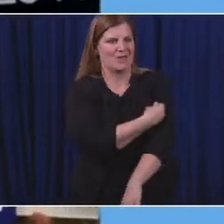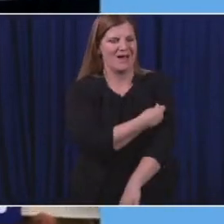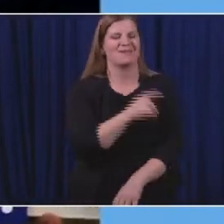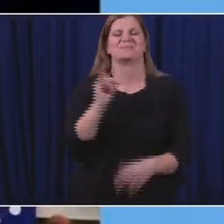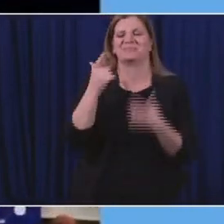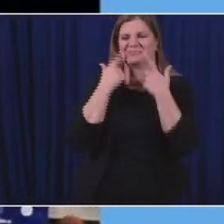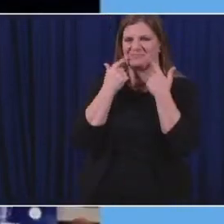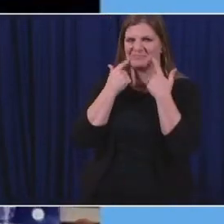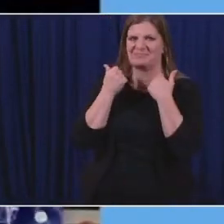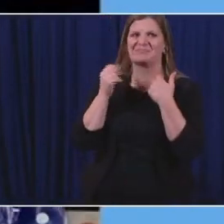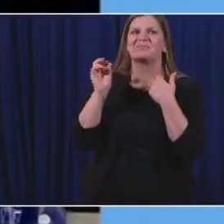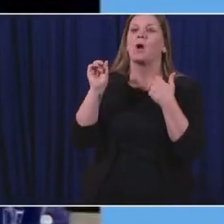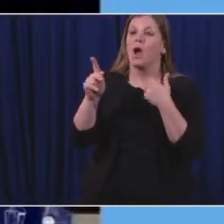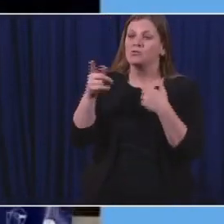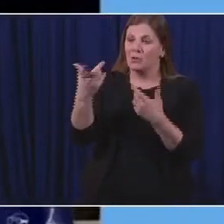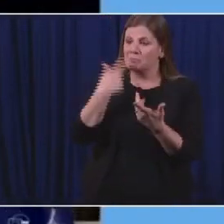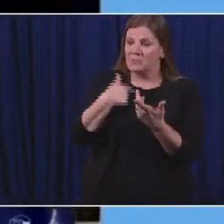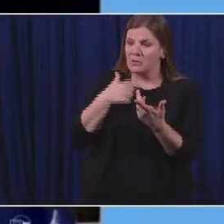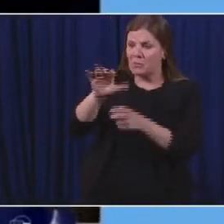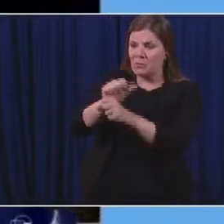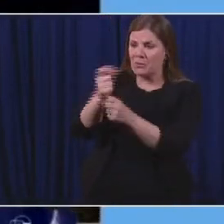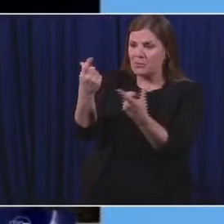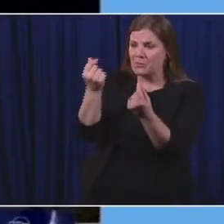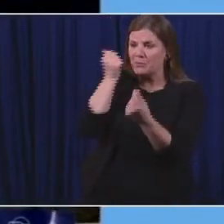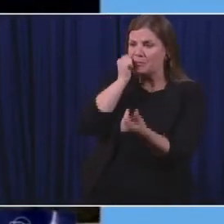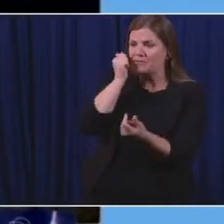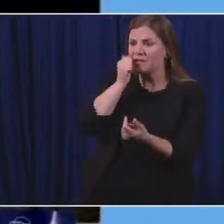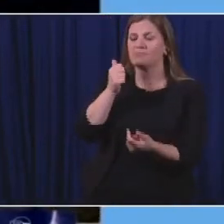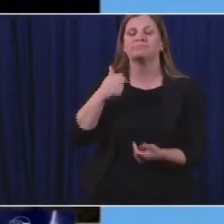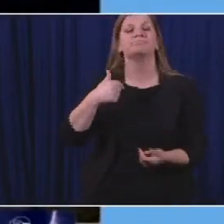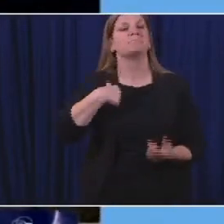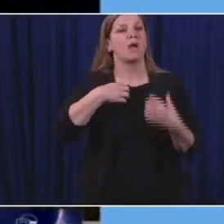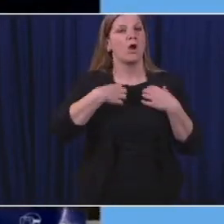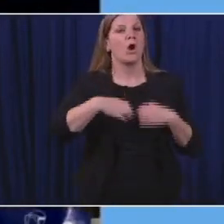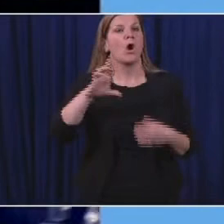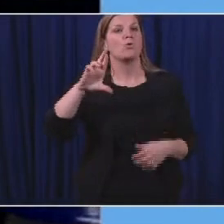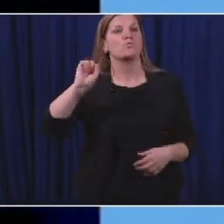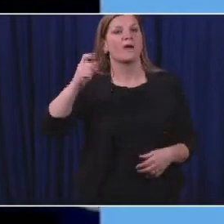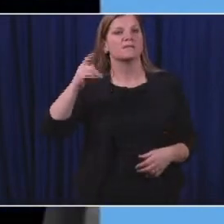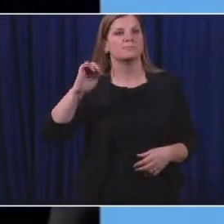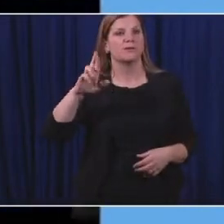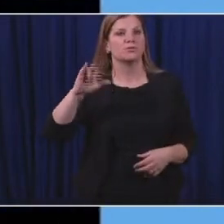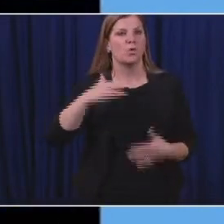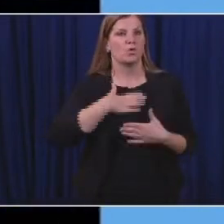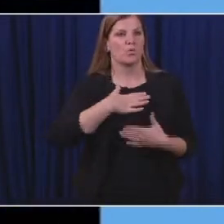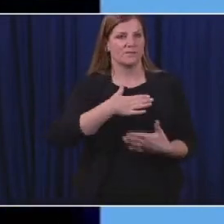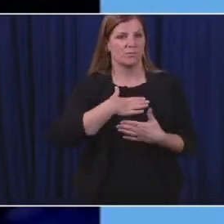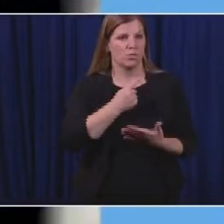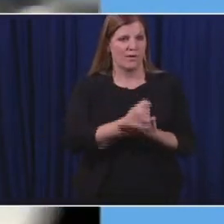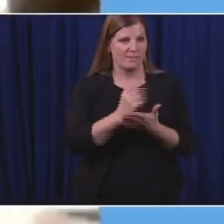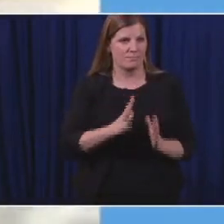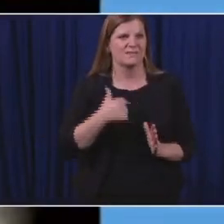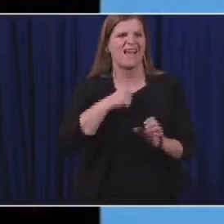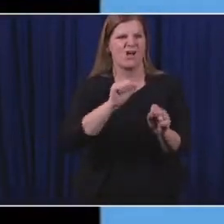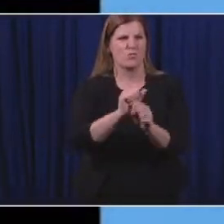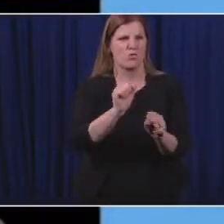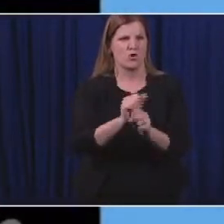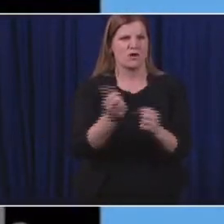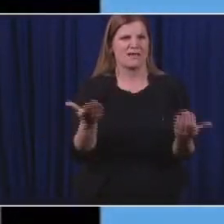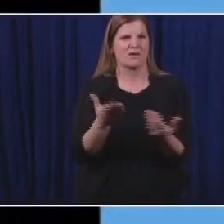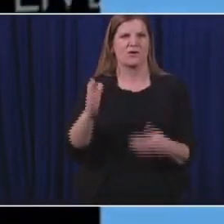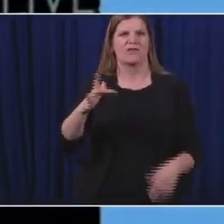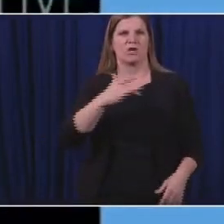do every day? So I am a respiratory therapist, and I currently work in the cardiovascular ICU here at UC